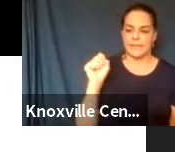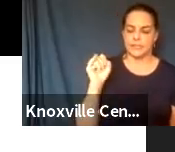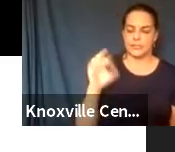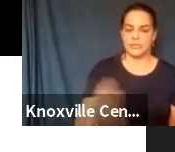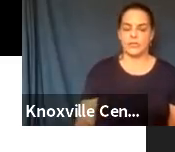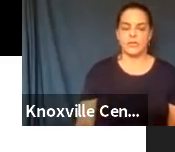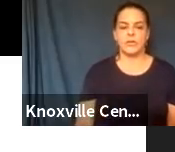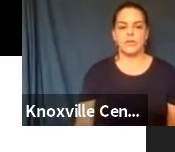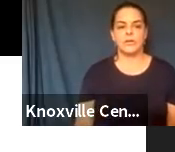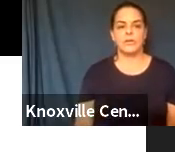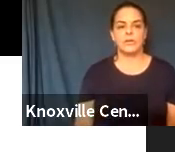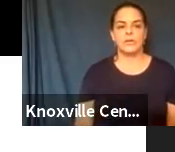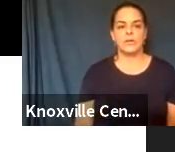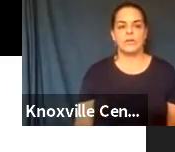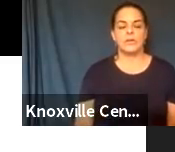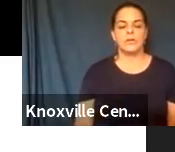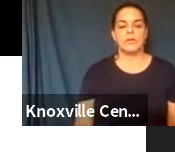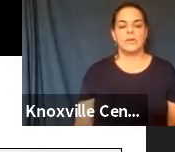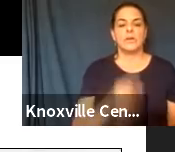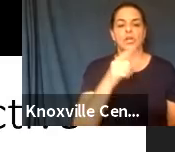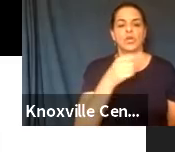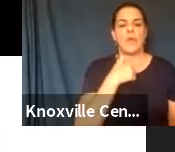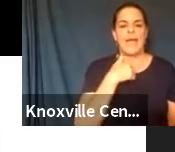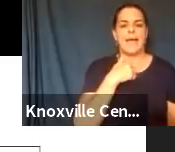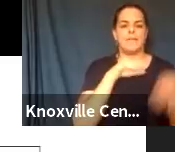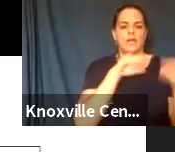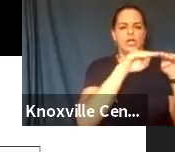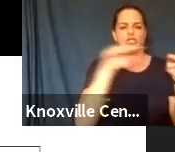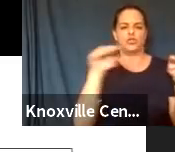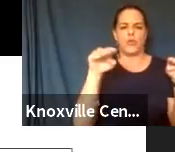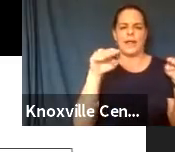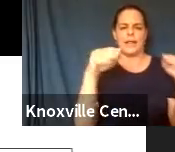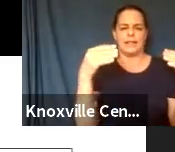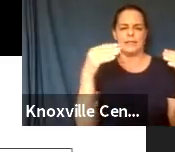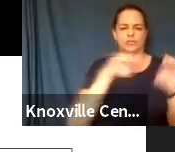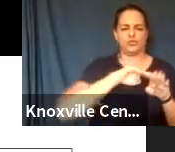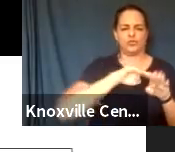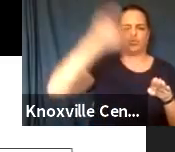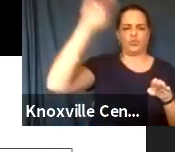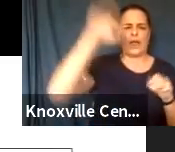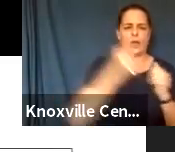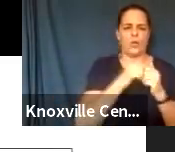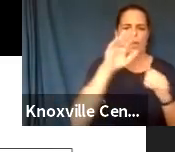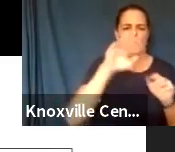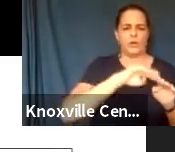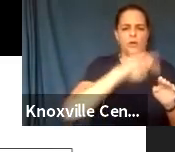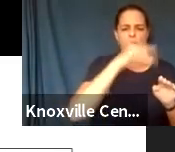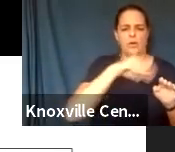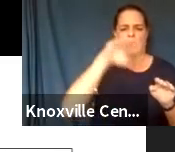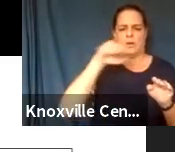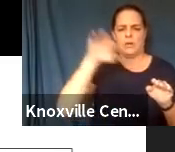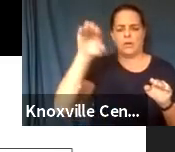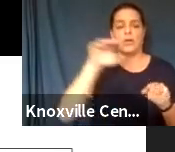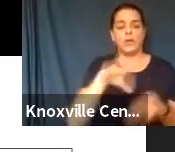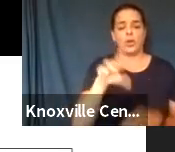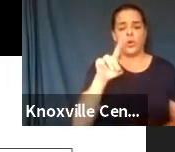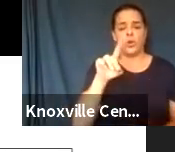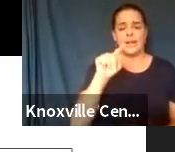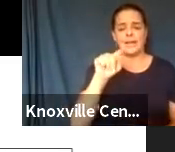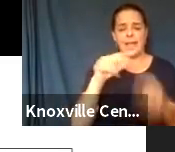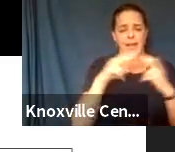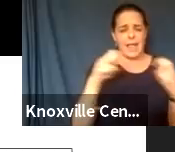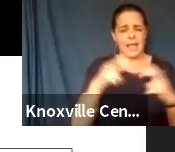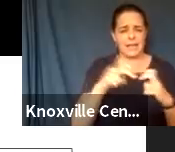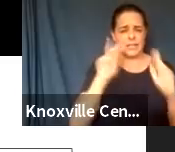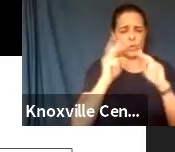So you have a straight line fit to that curve. Do your data analysis folks use